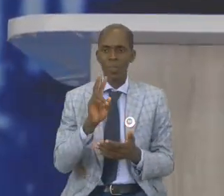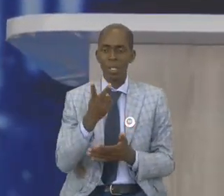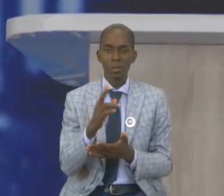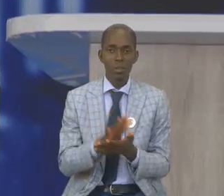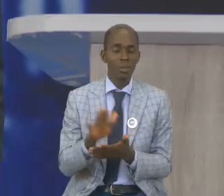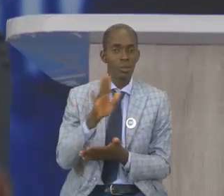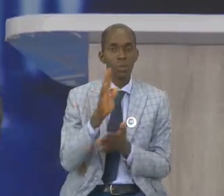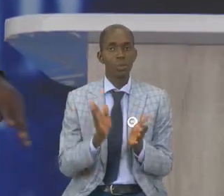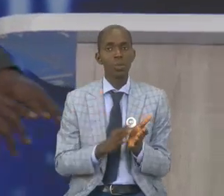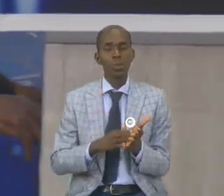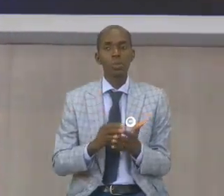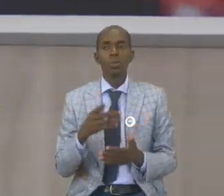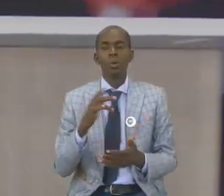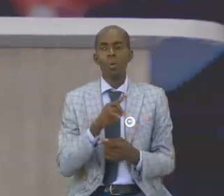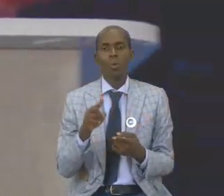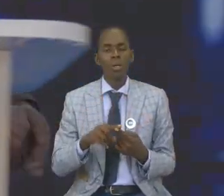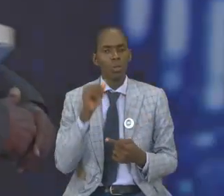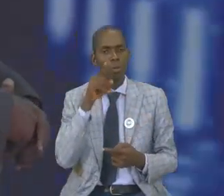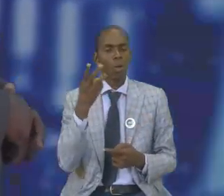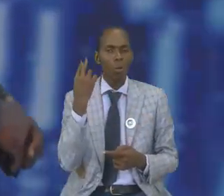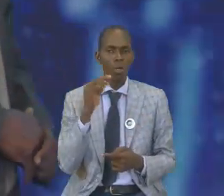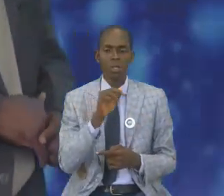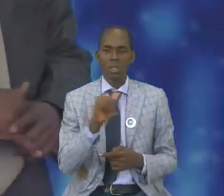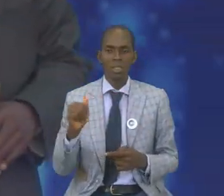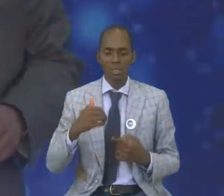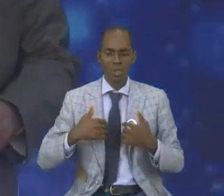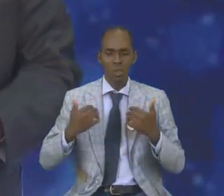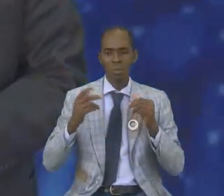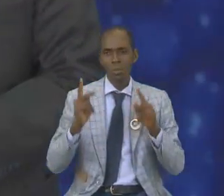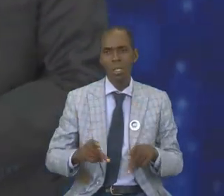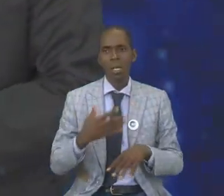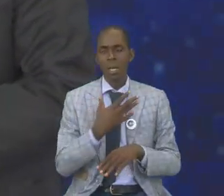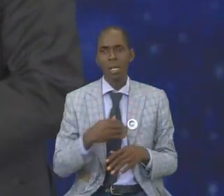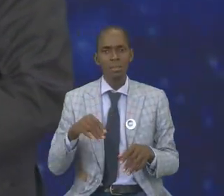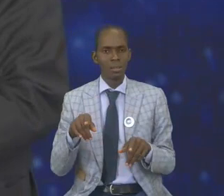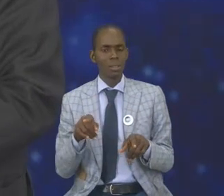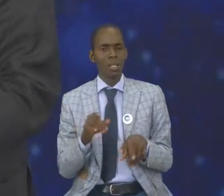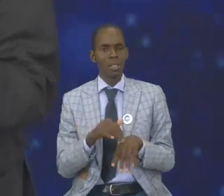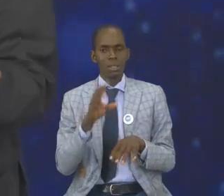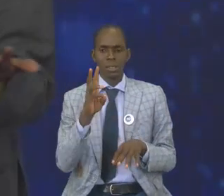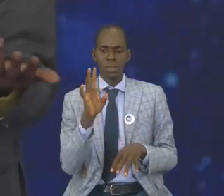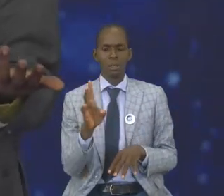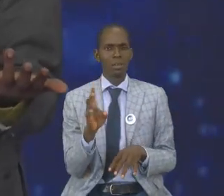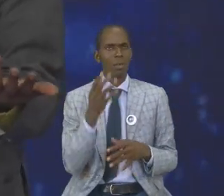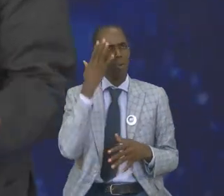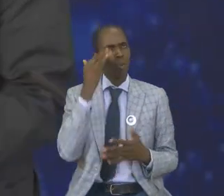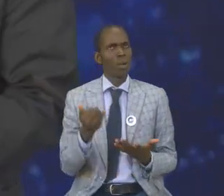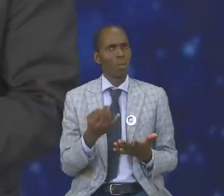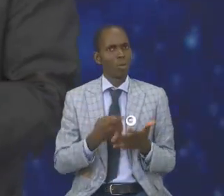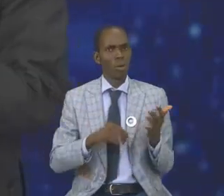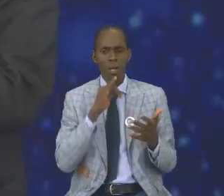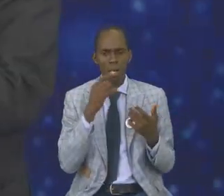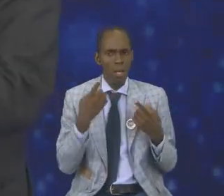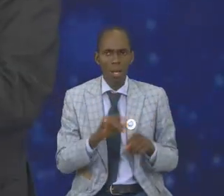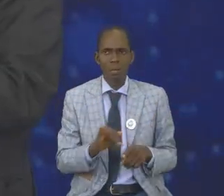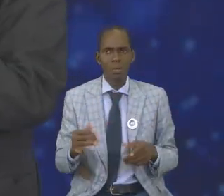when she was a teenager. And now at 67, she said, why? What's happening? The college